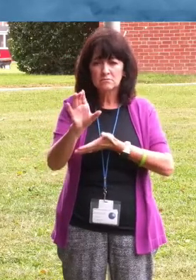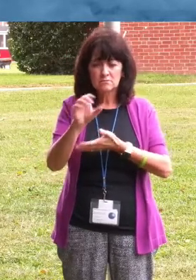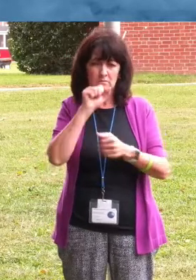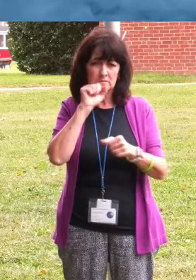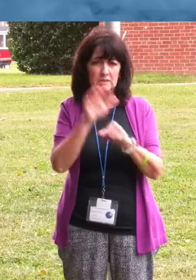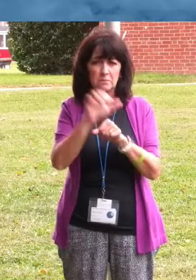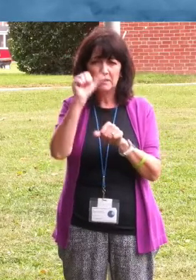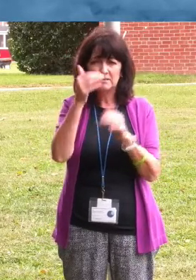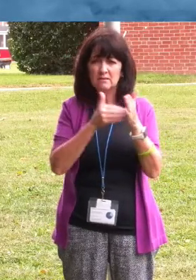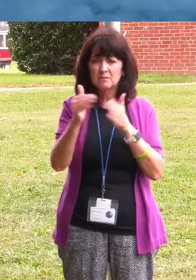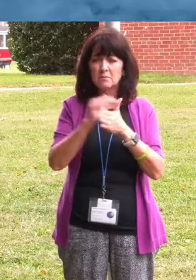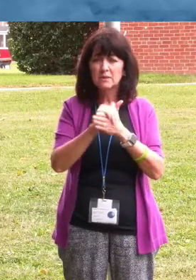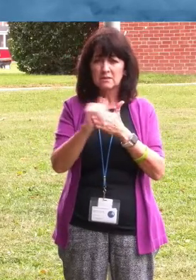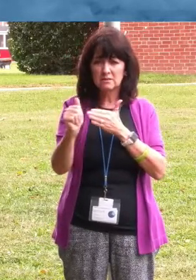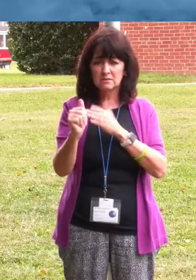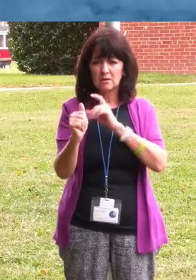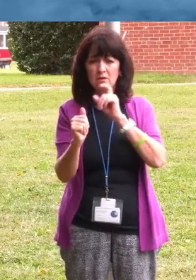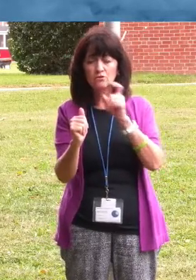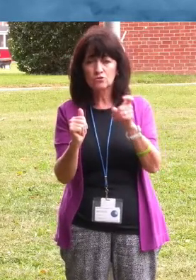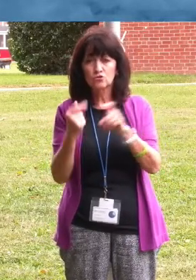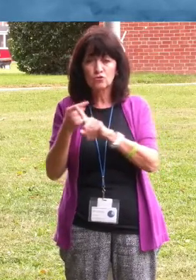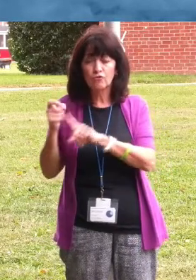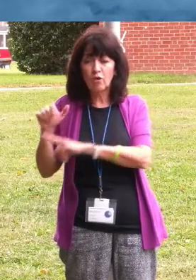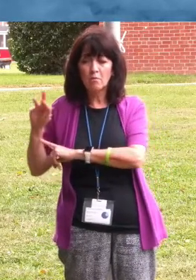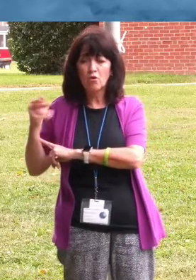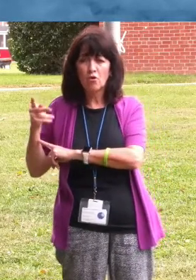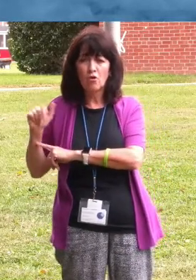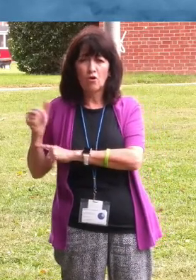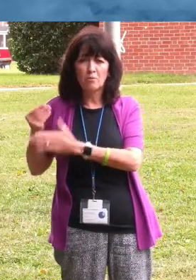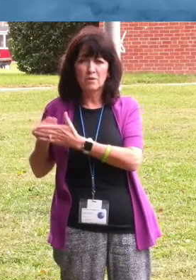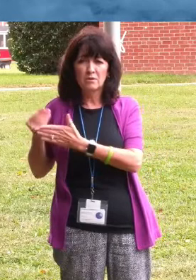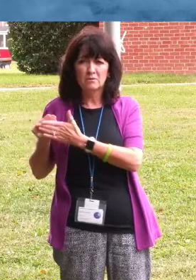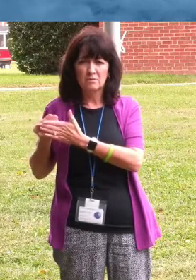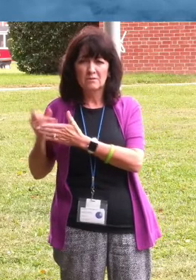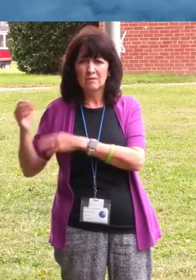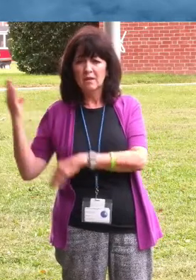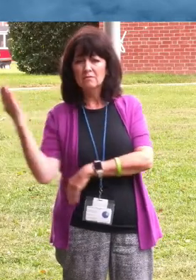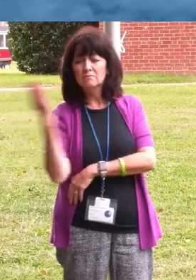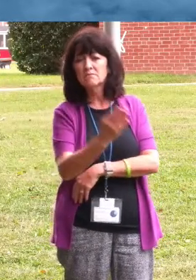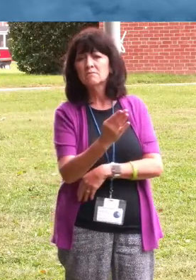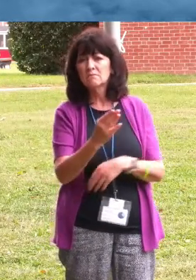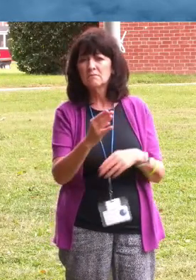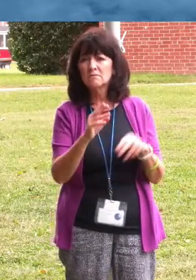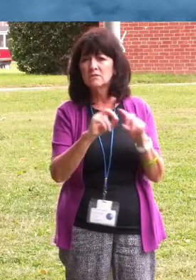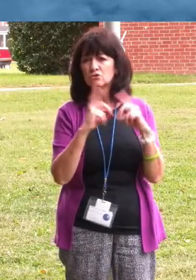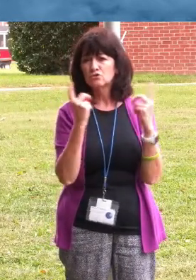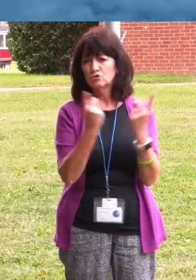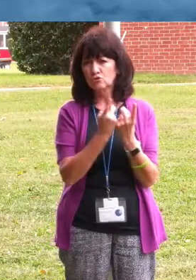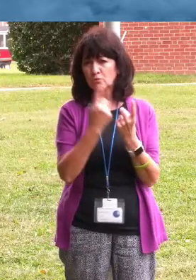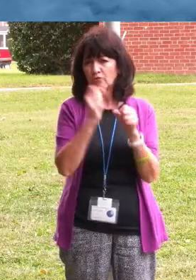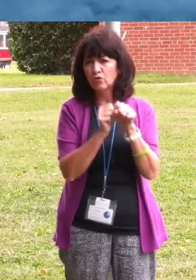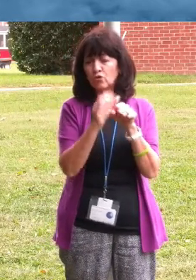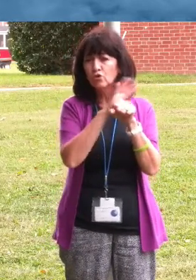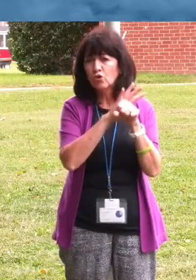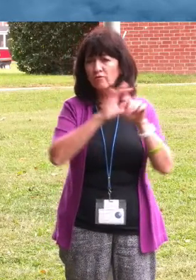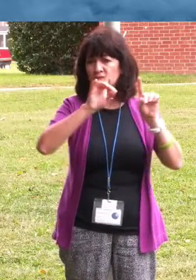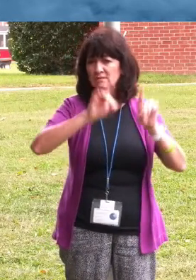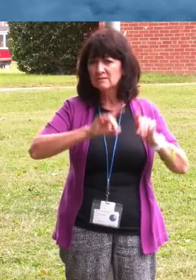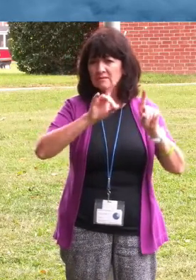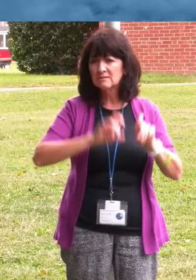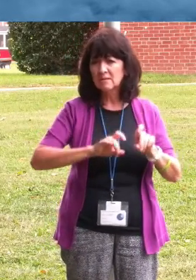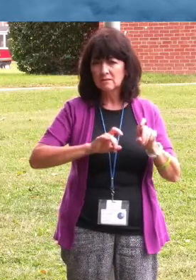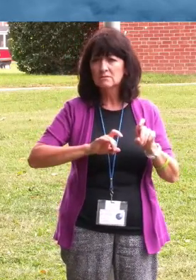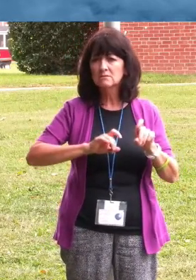million in ARPA funding, funds I believe that go right to the Department for COVID-19 testing across our